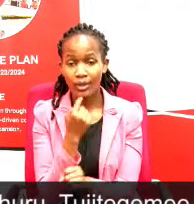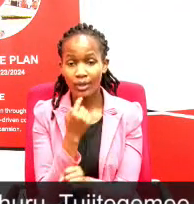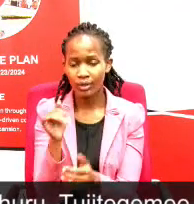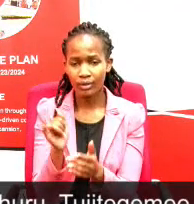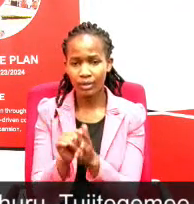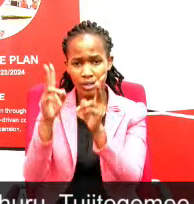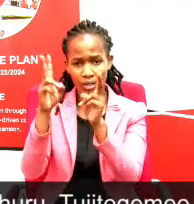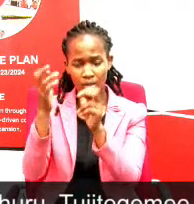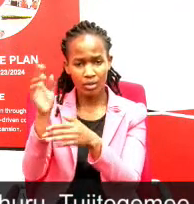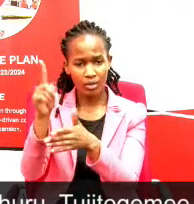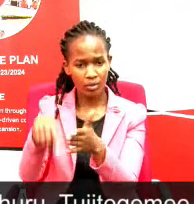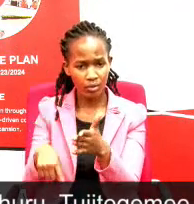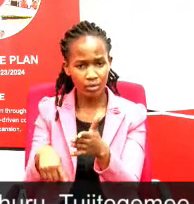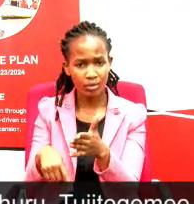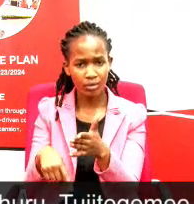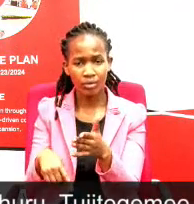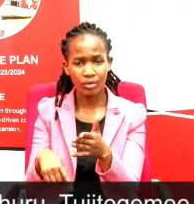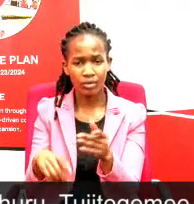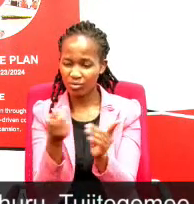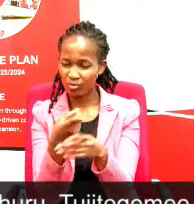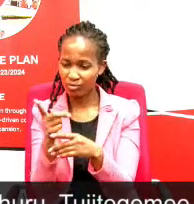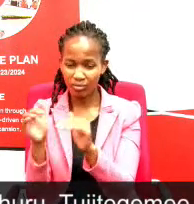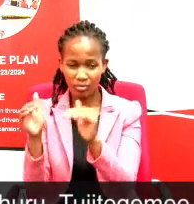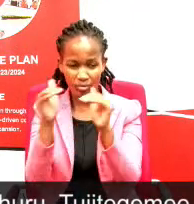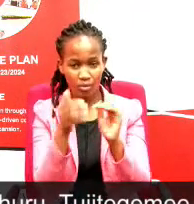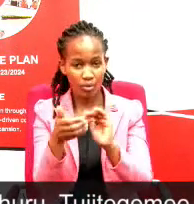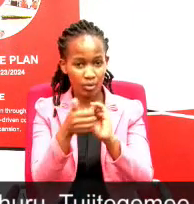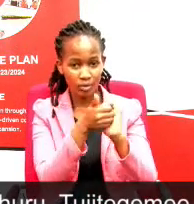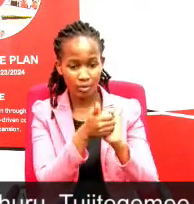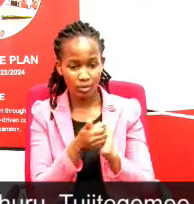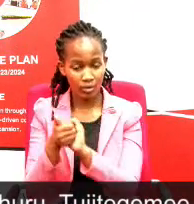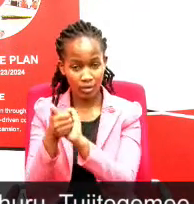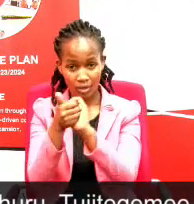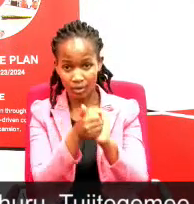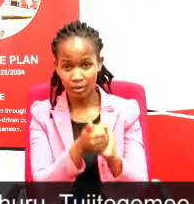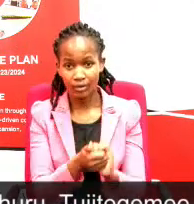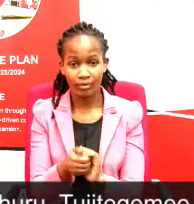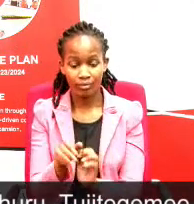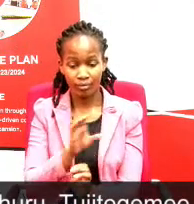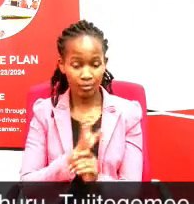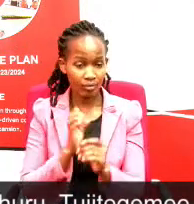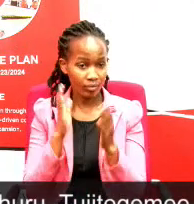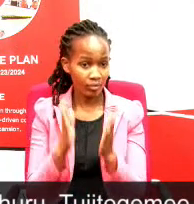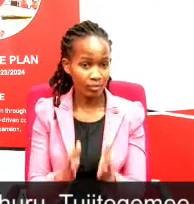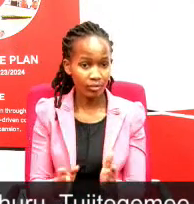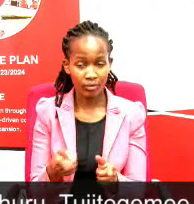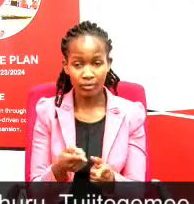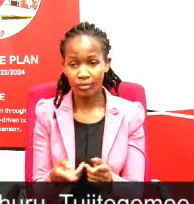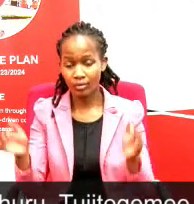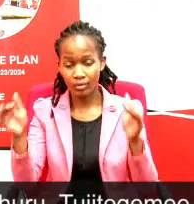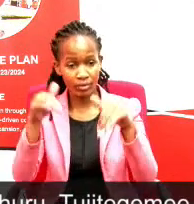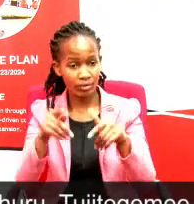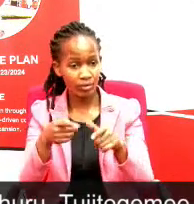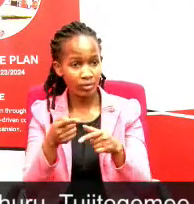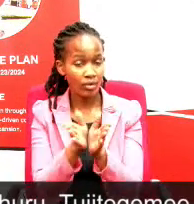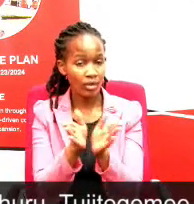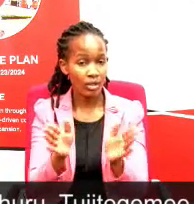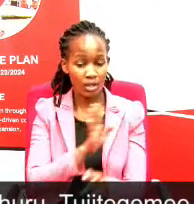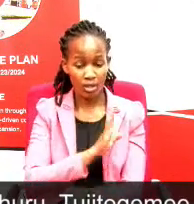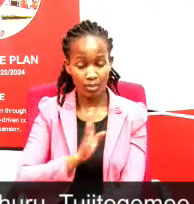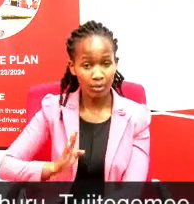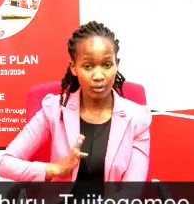the issue of several levels of engagement. So you've got the commissioners conference, the commissioner generals, the